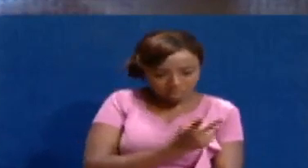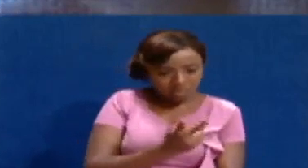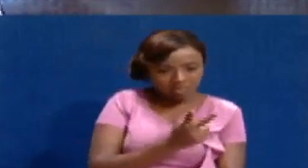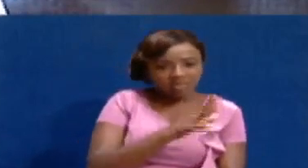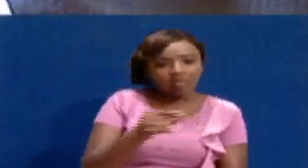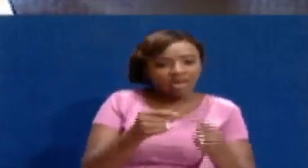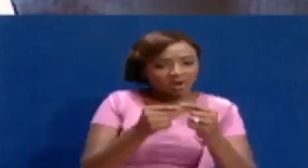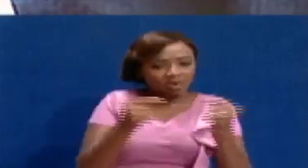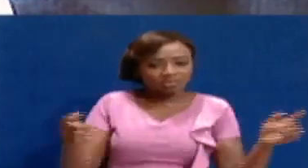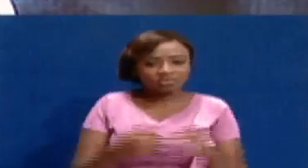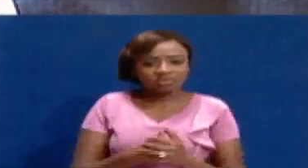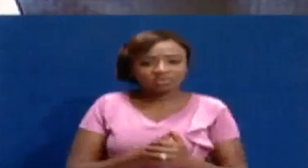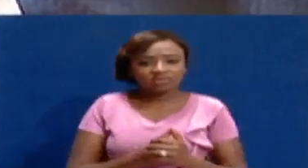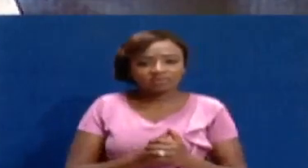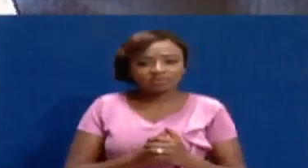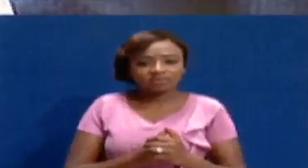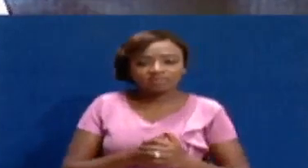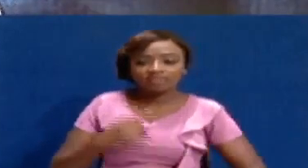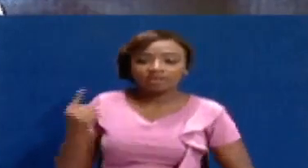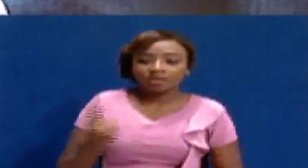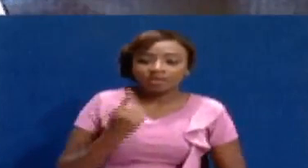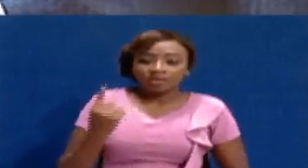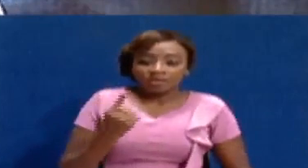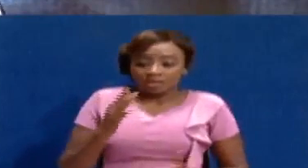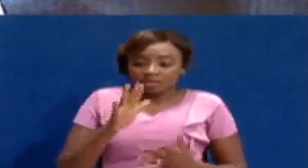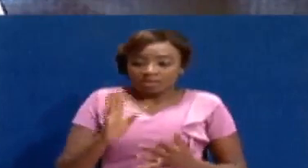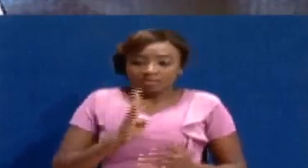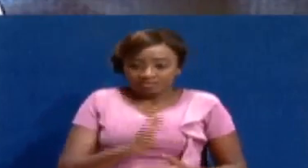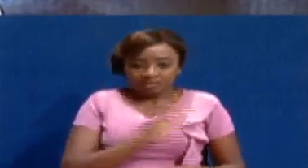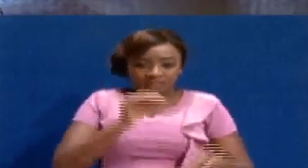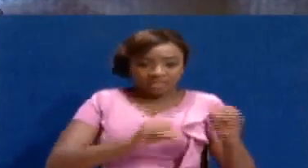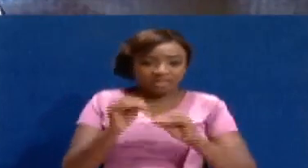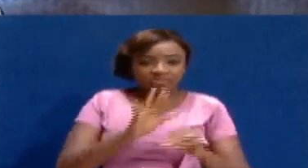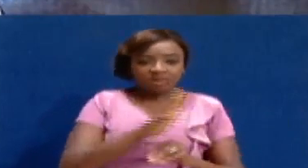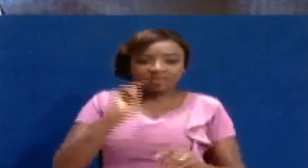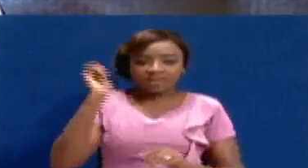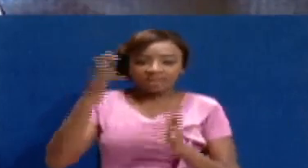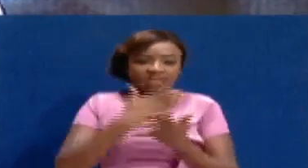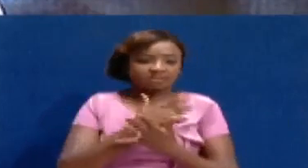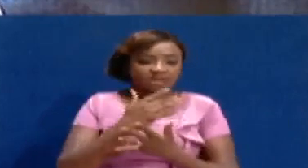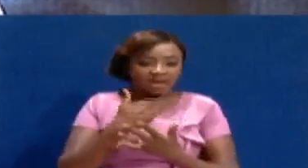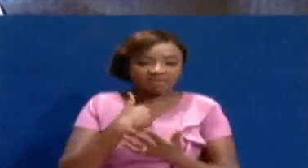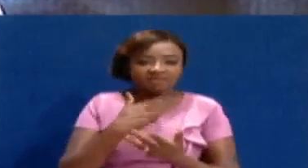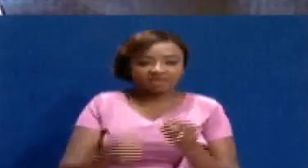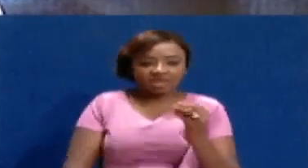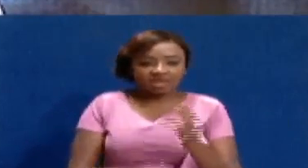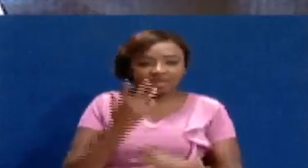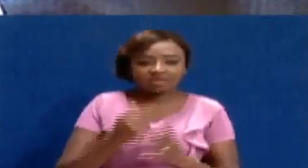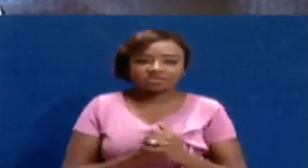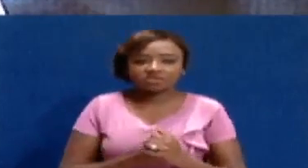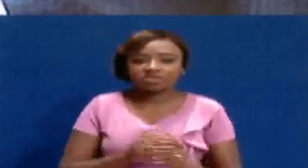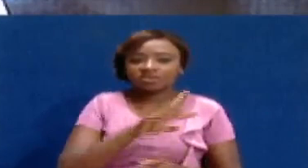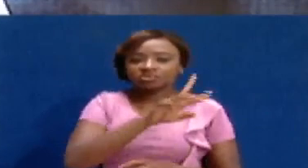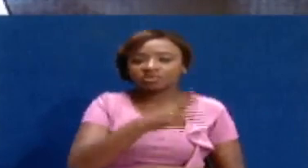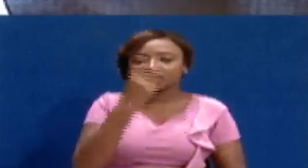the opposite ends of the only above board elections Kenyans have ever conducted, the 2002